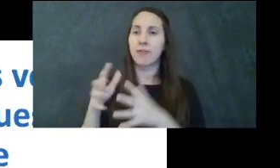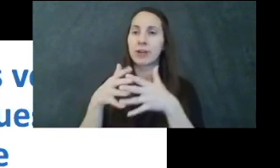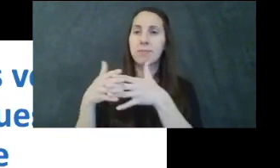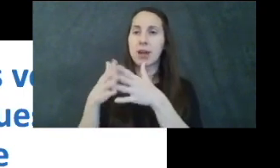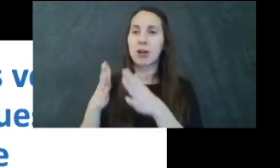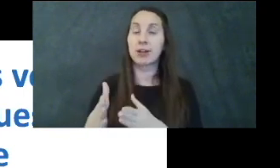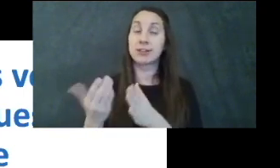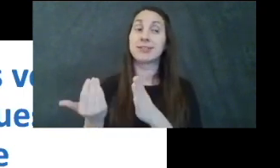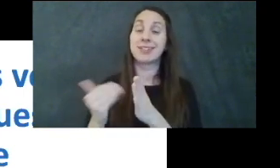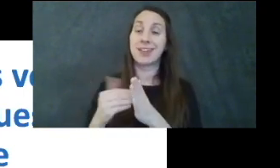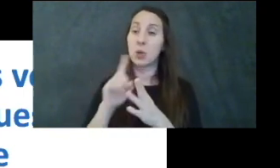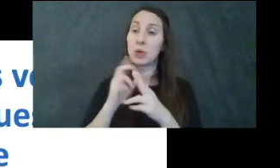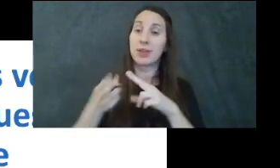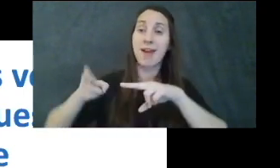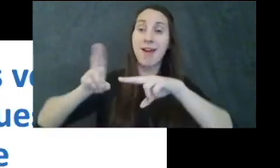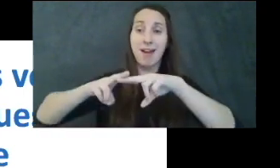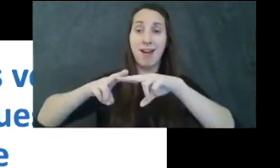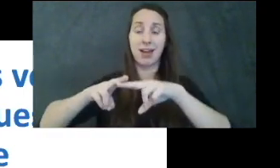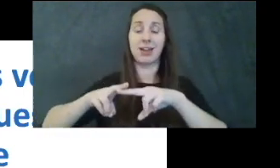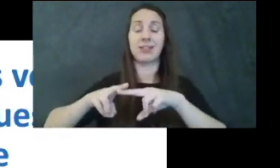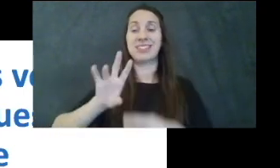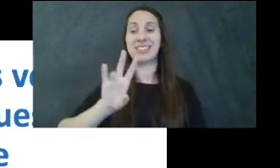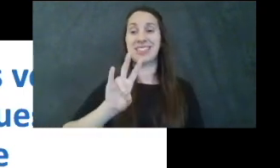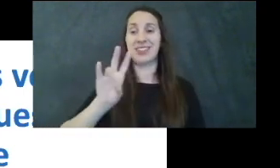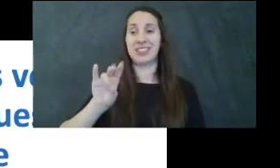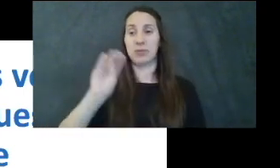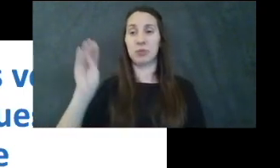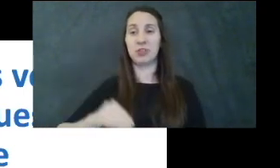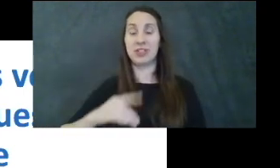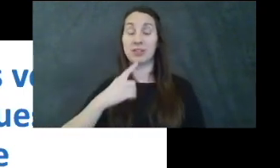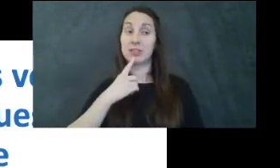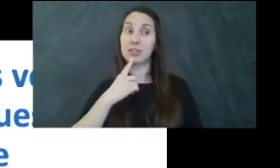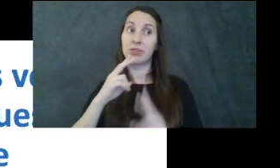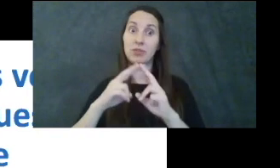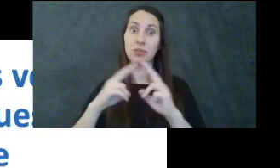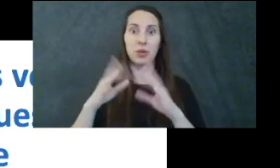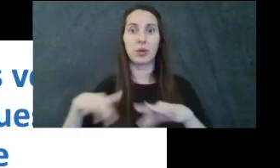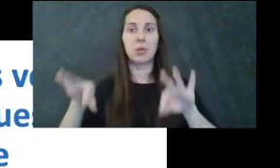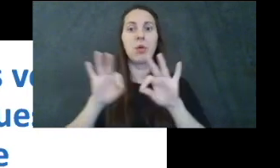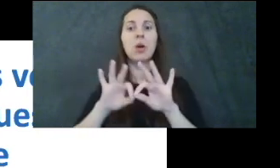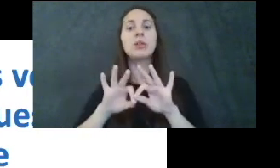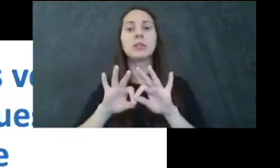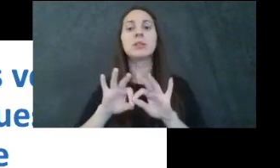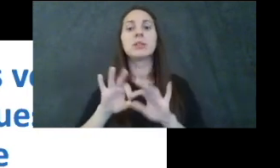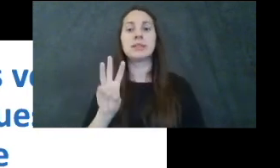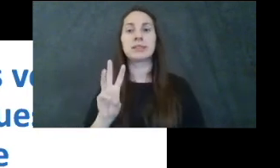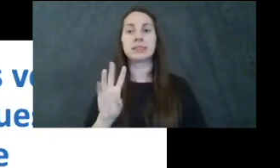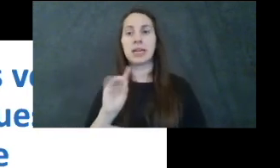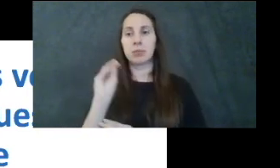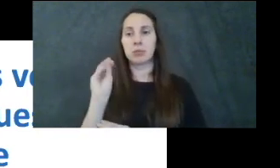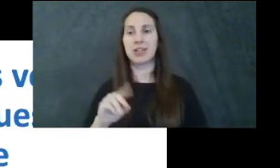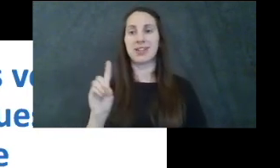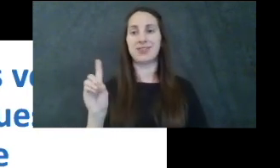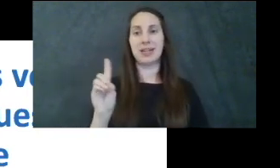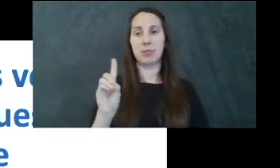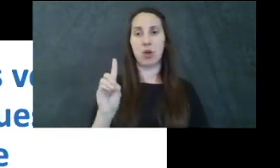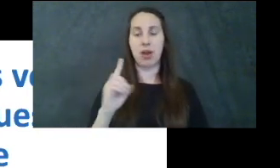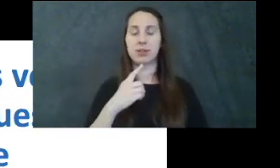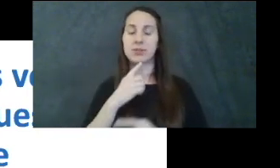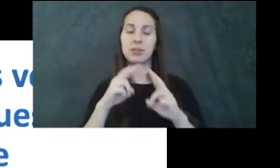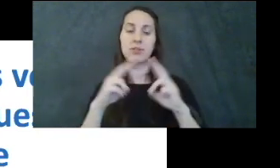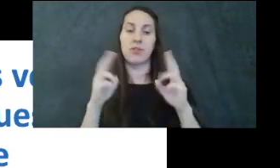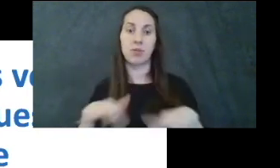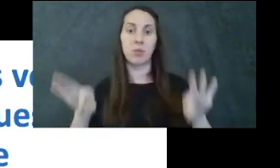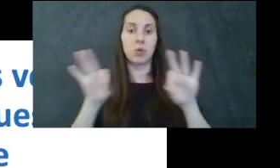high, 77% saying it's very important, and 68% of Democrats. Issues